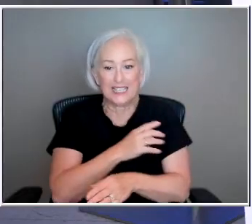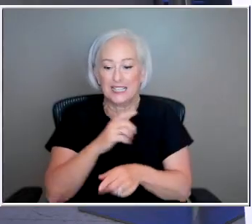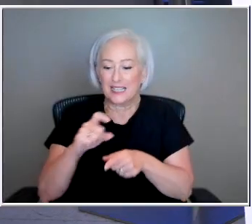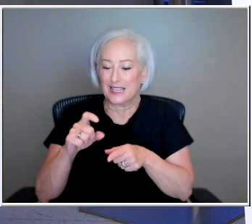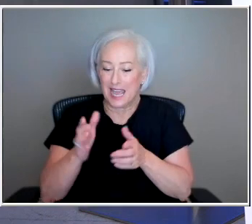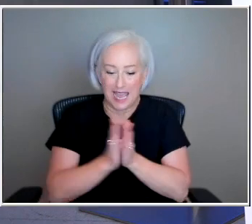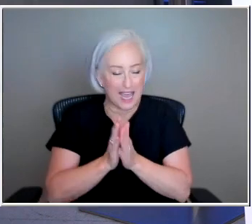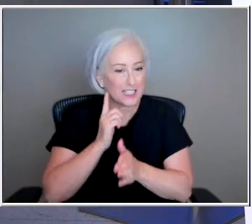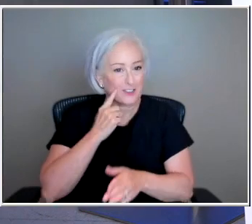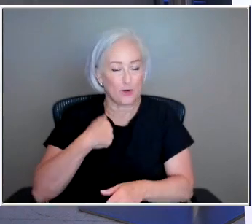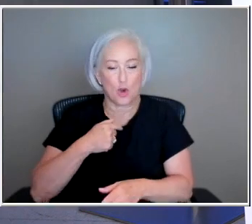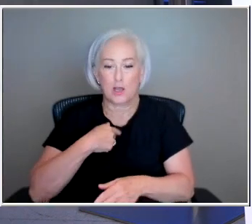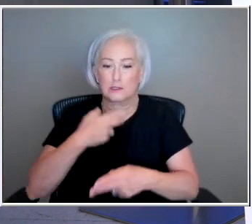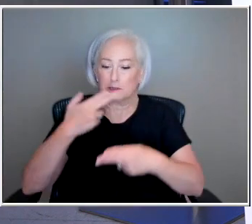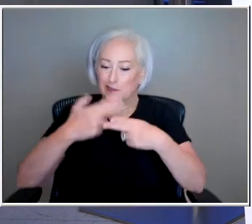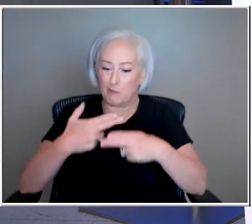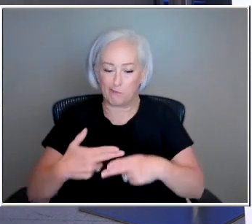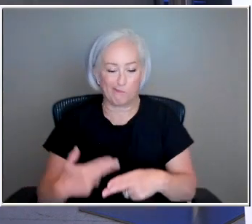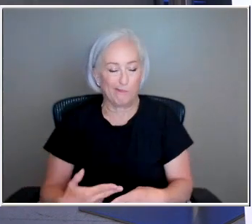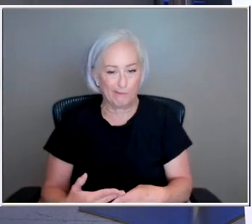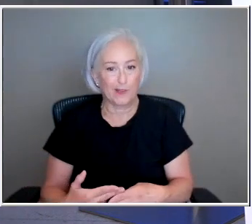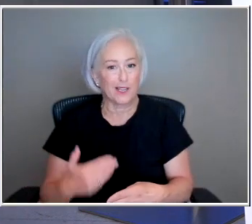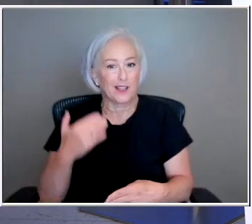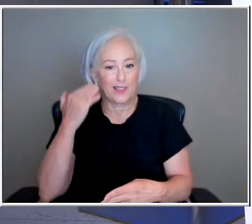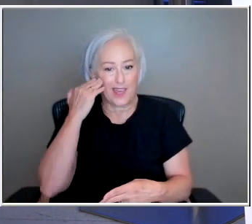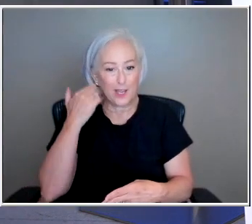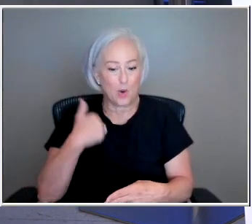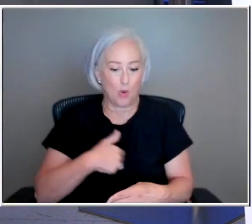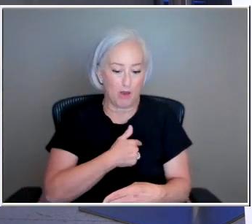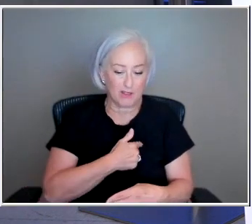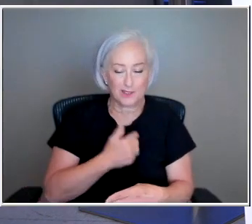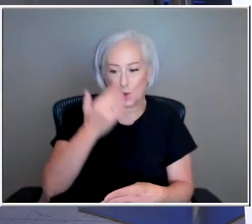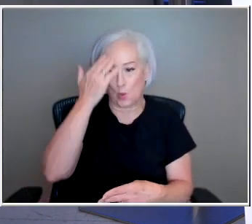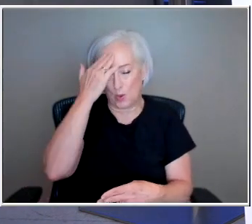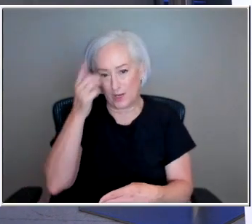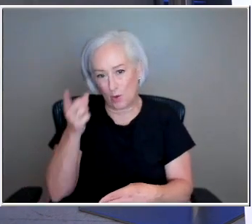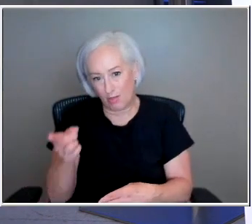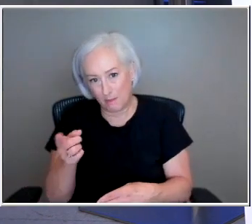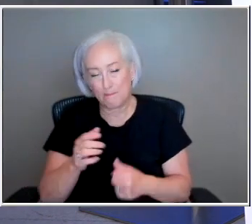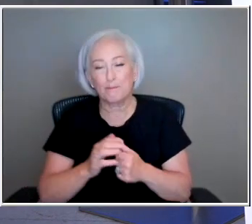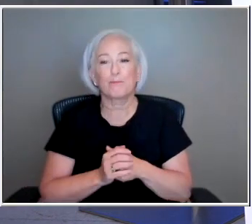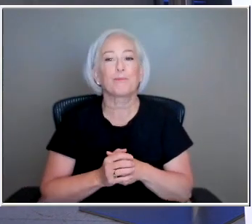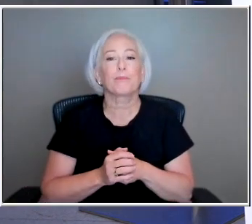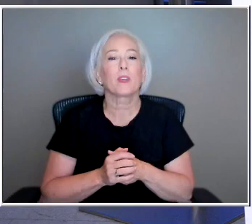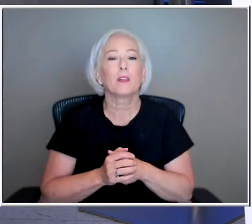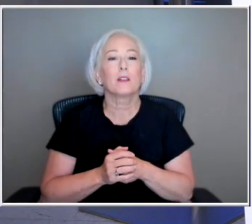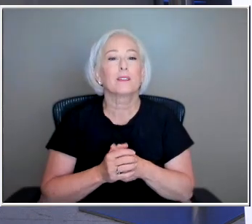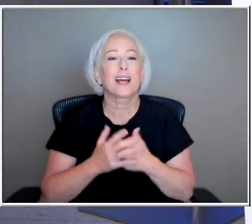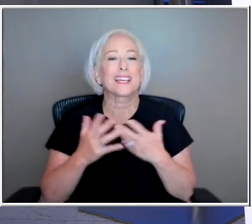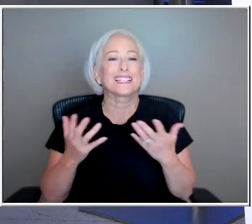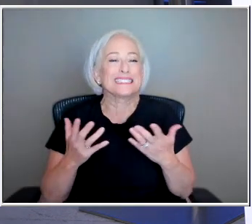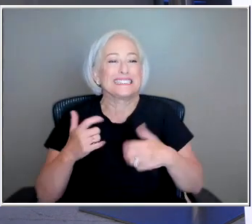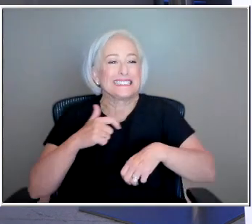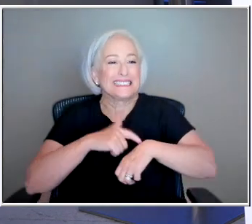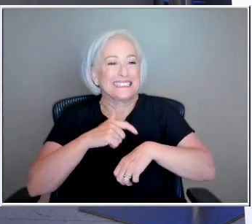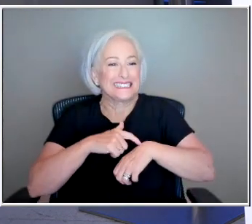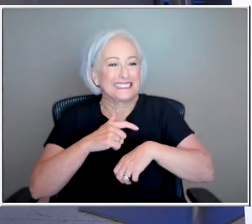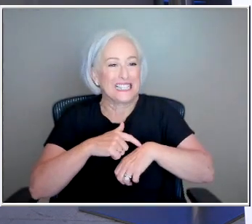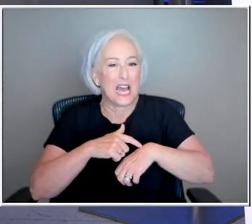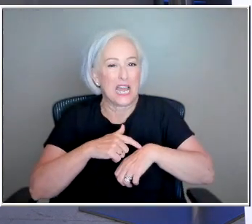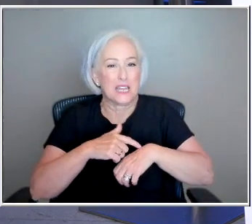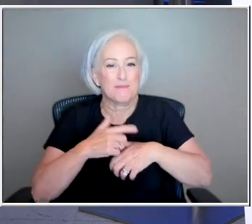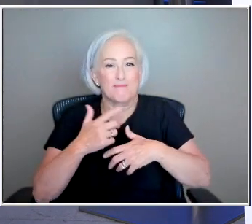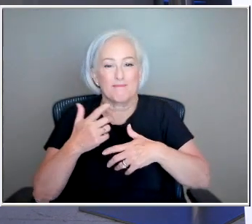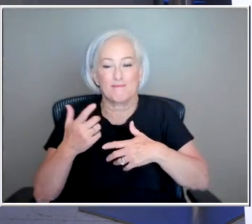people ask a lot? I mean, is there kind of a frequently asked question, you know, when people come in this time of concern?